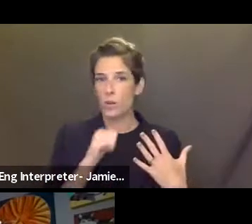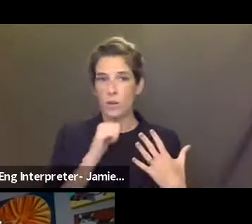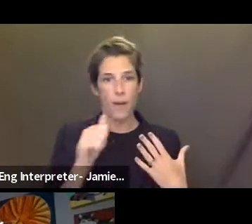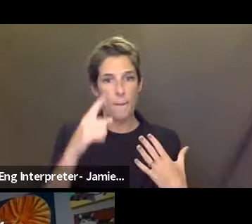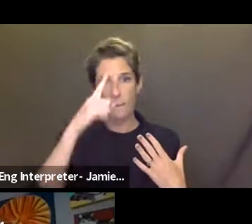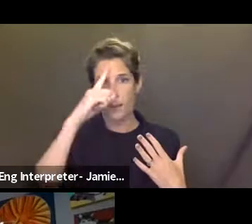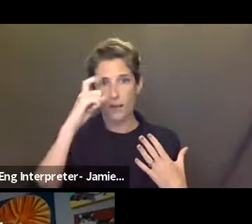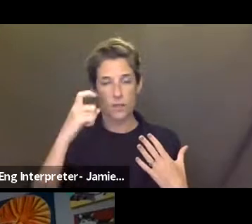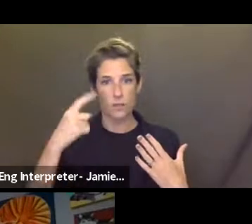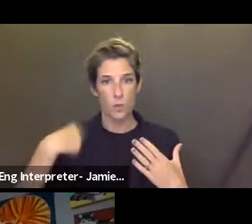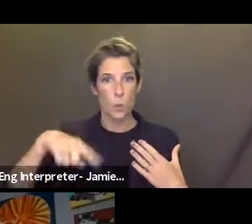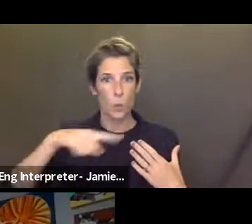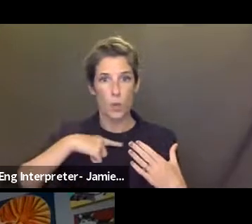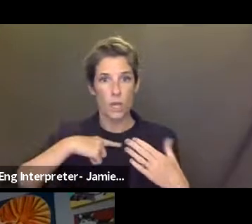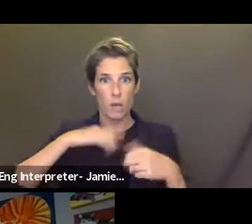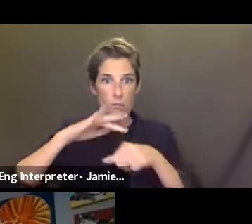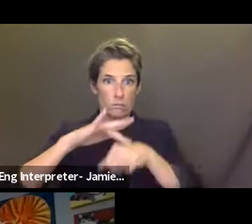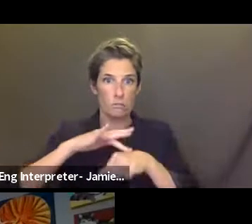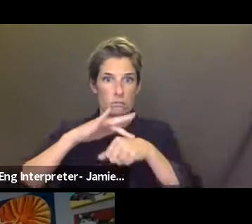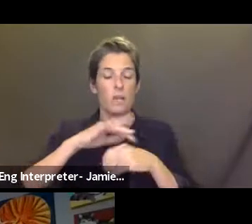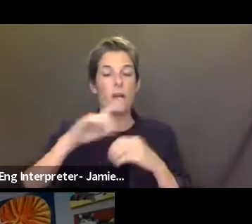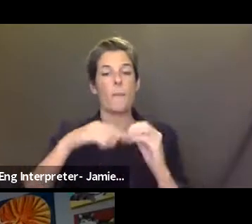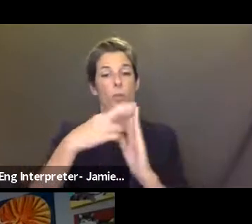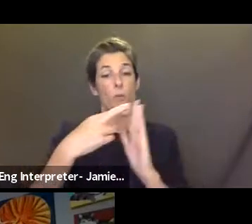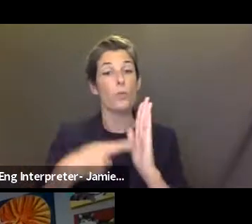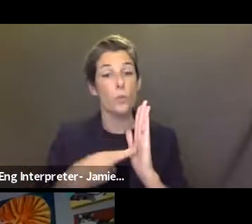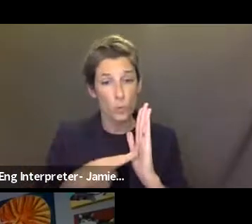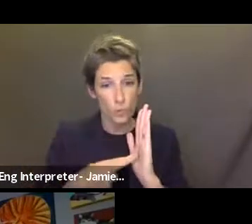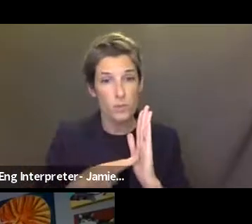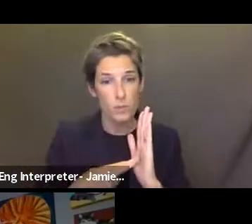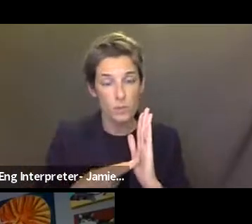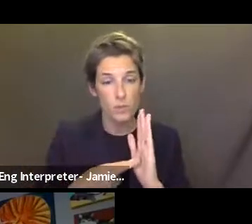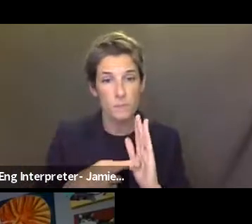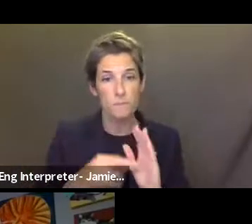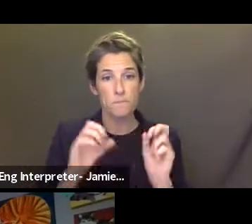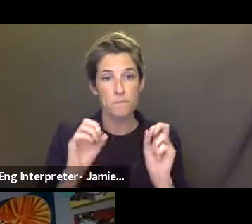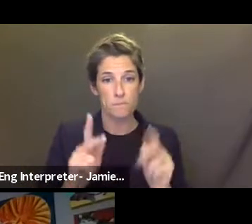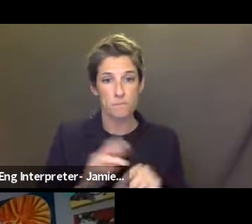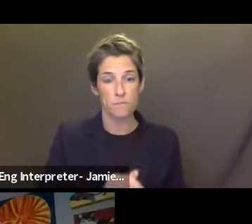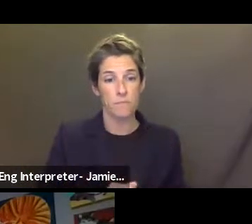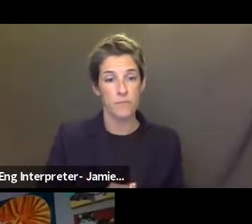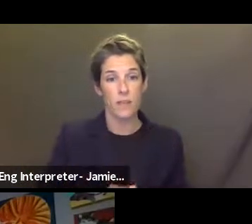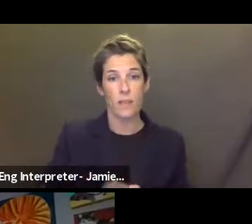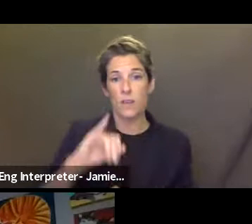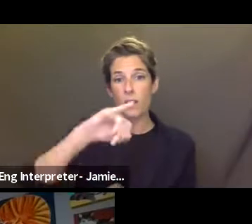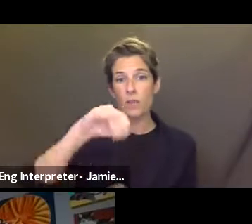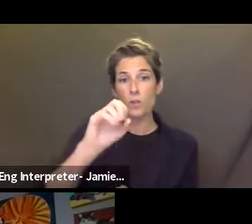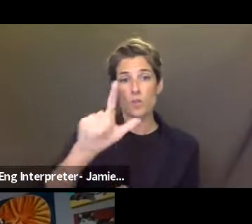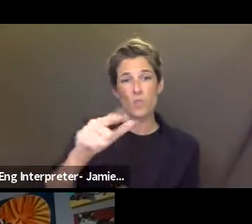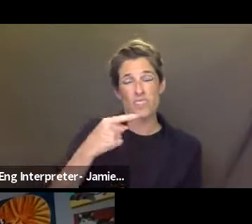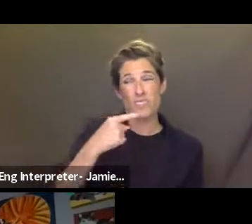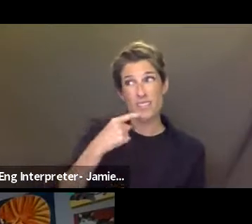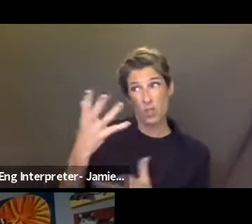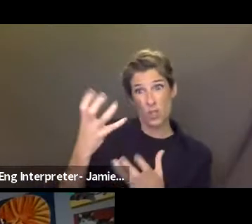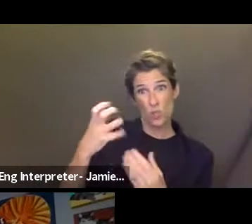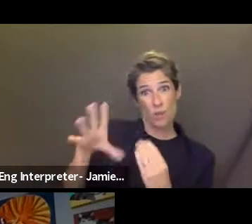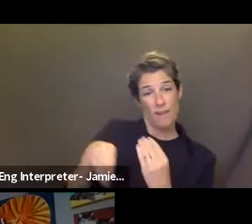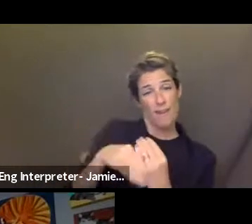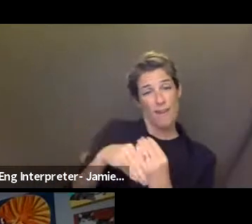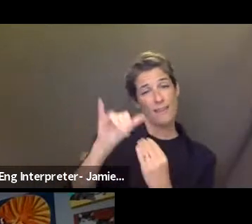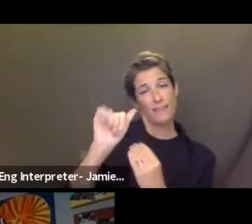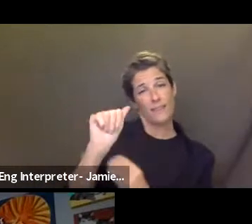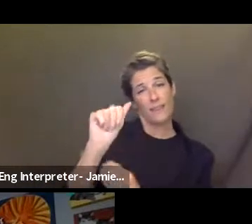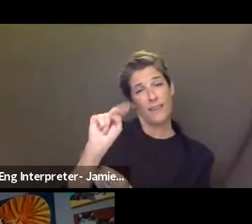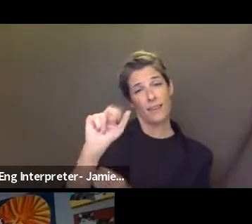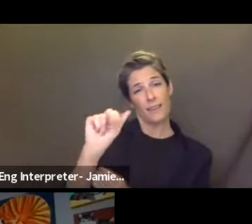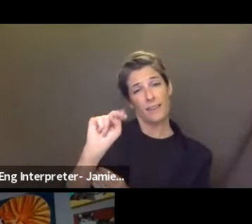Anand, did you want to jump in or should I move to the next question? No pressure, just checking. I'll just add a little bit. When I